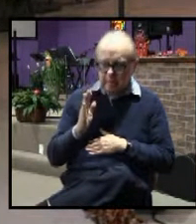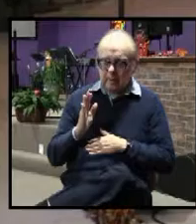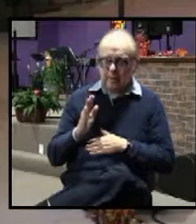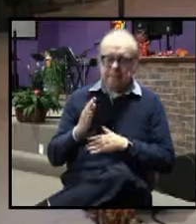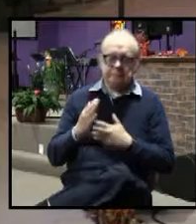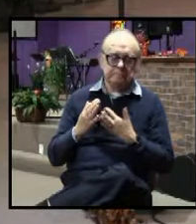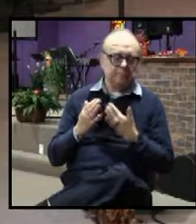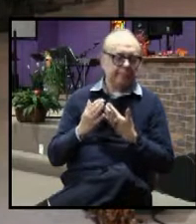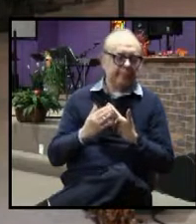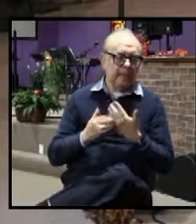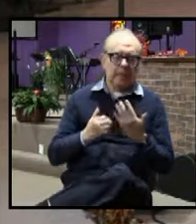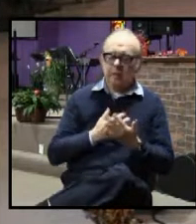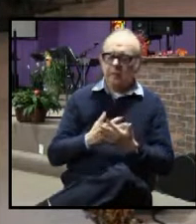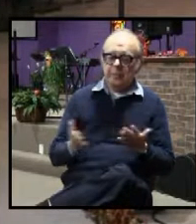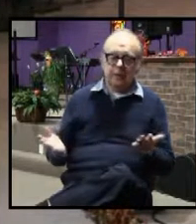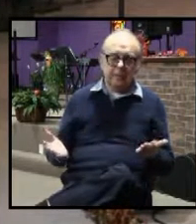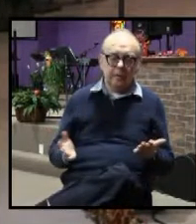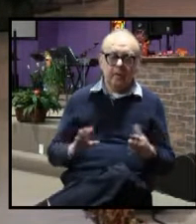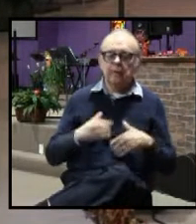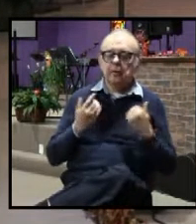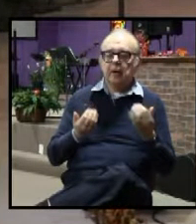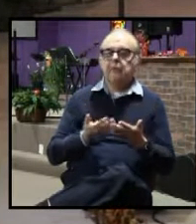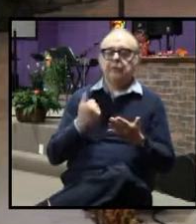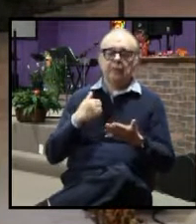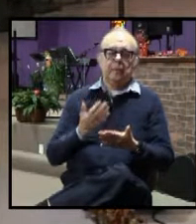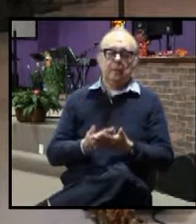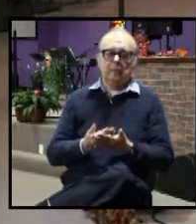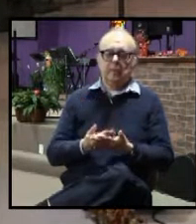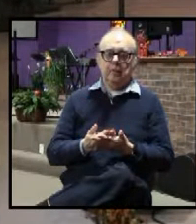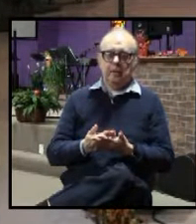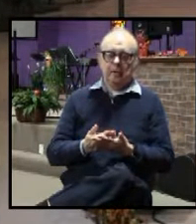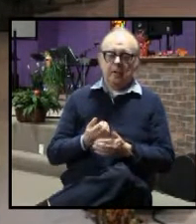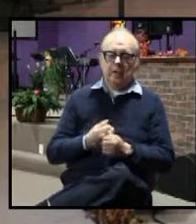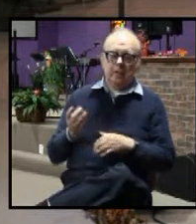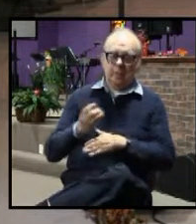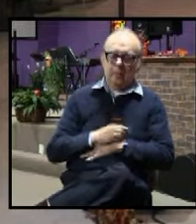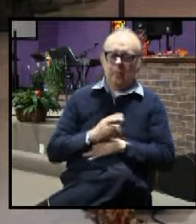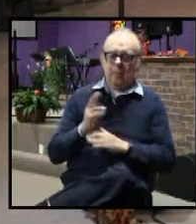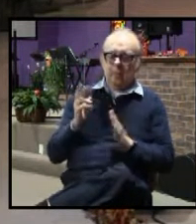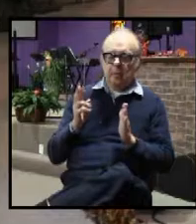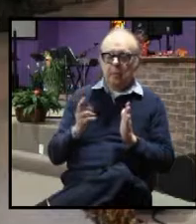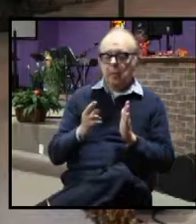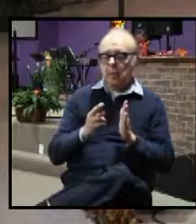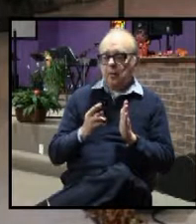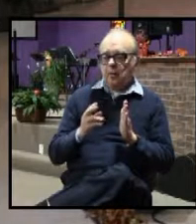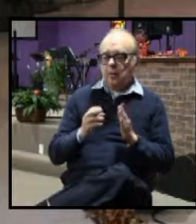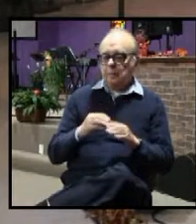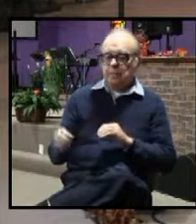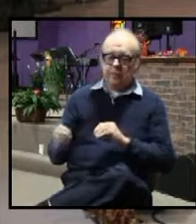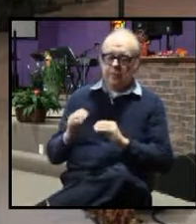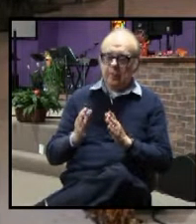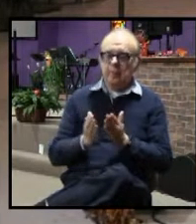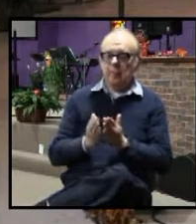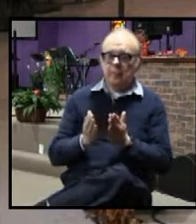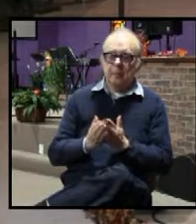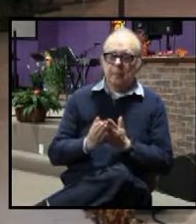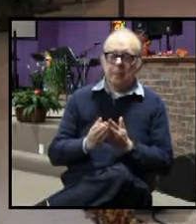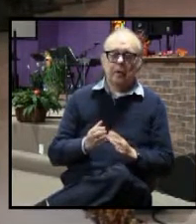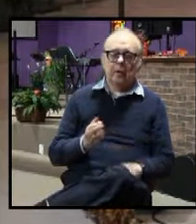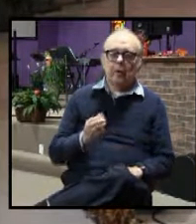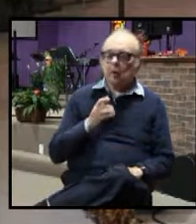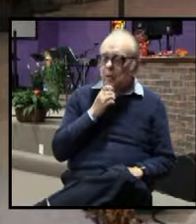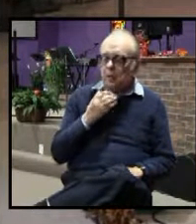scheduled every day of your life before you were born. Every day was recorded in your book. You want to know